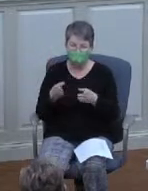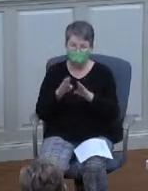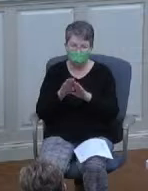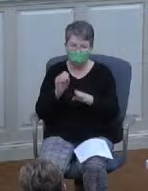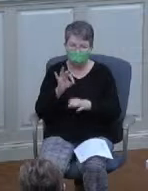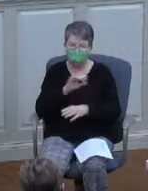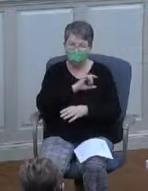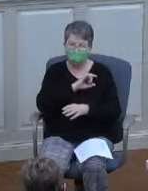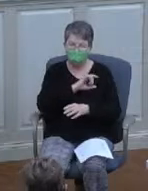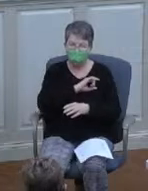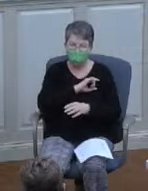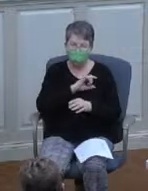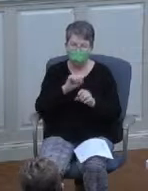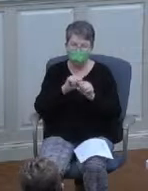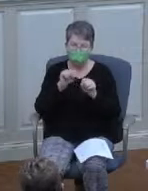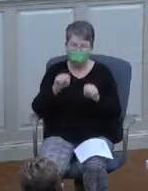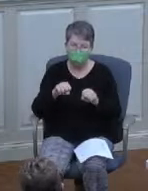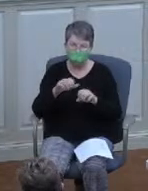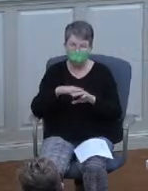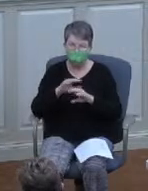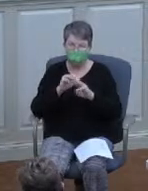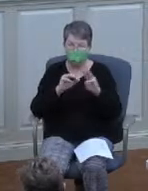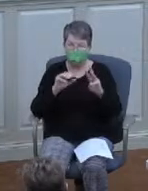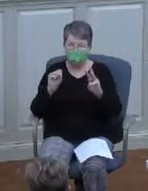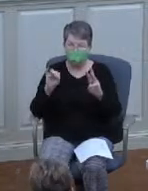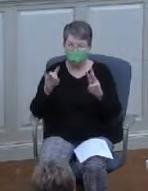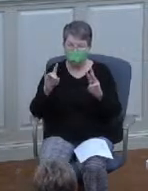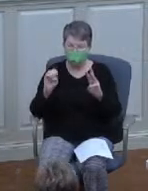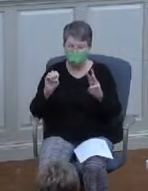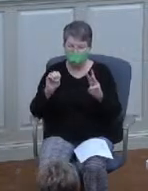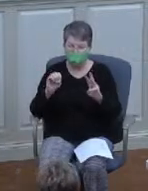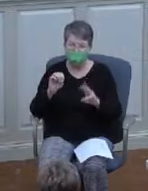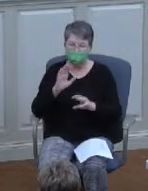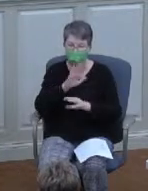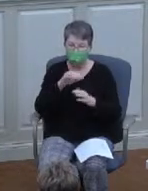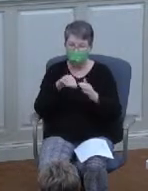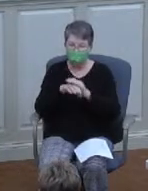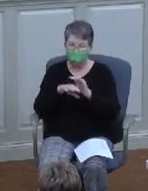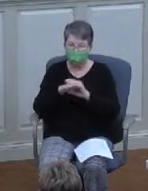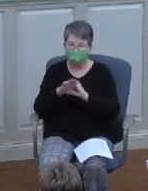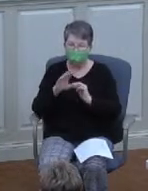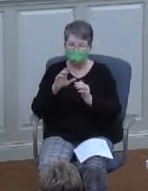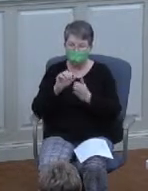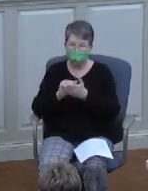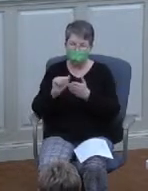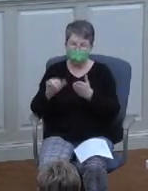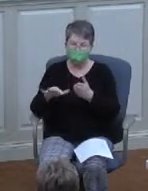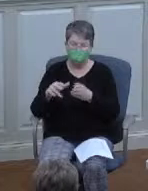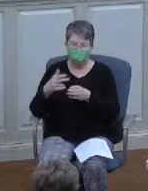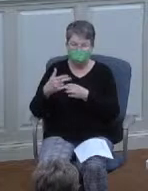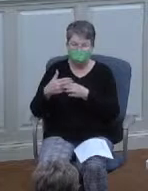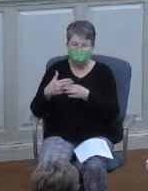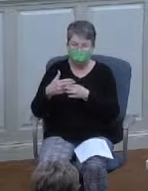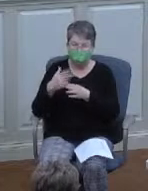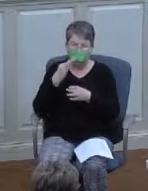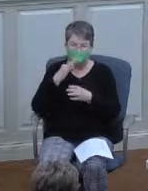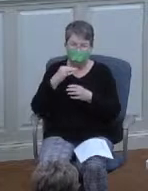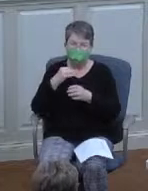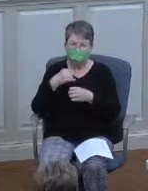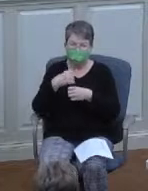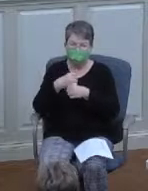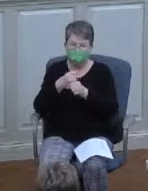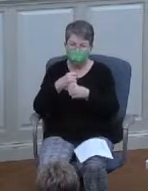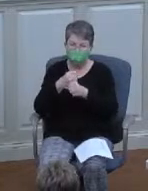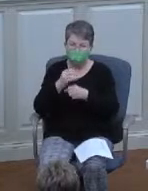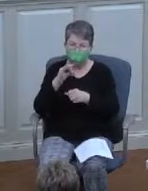police station entrance on the west side of their access being removed temporarily because of the construction of the fire